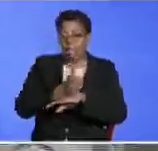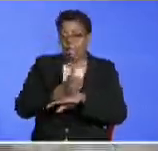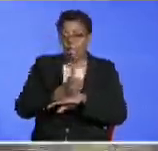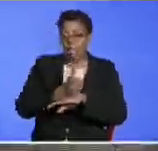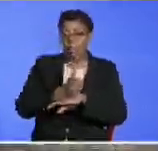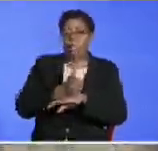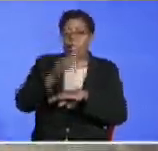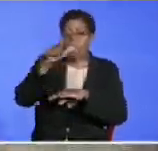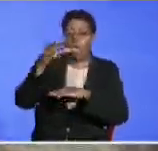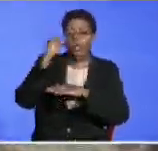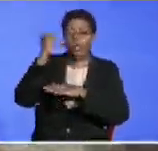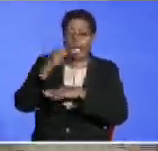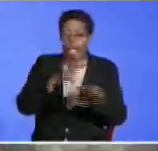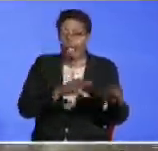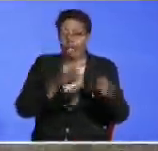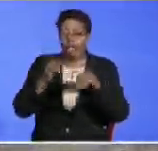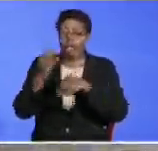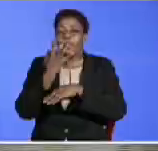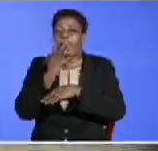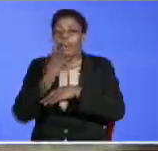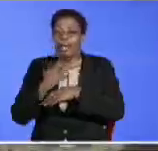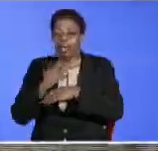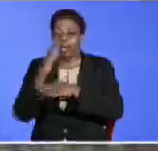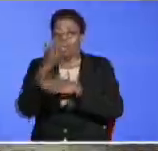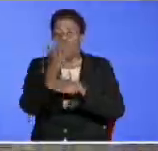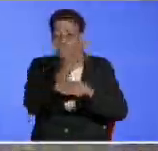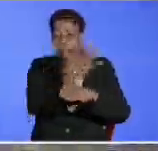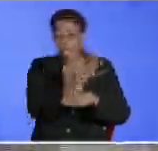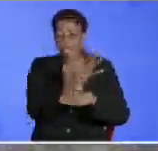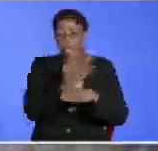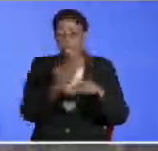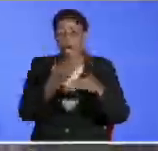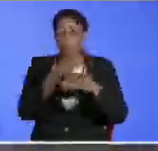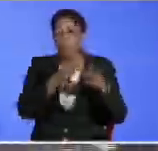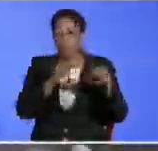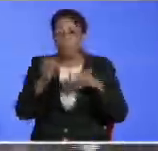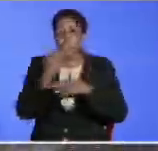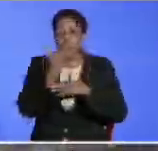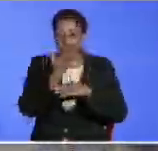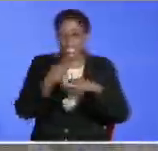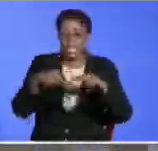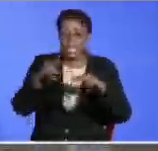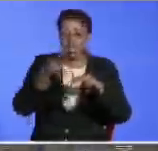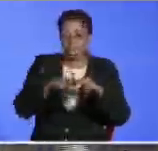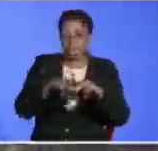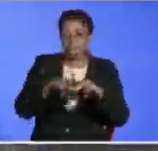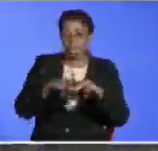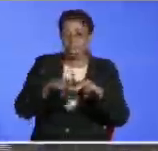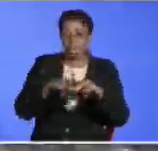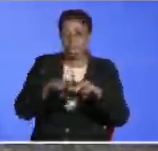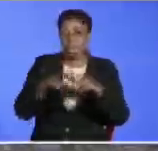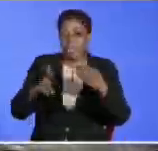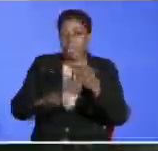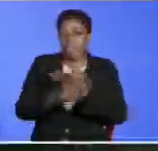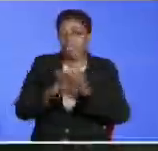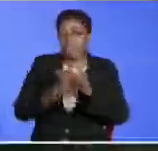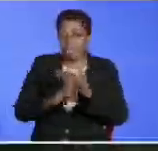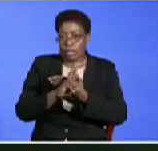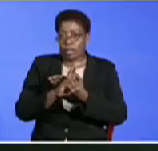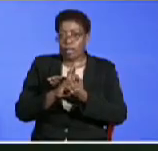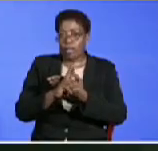were removed, so removing the mangroves from that community increased their level of risk or